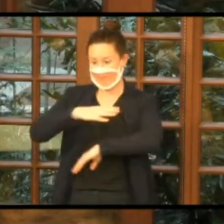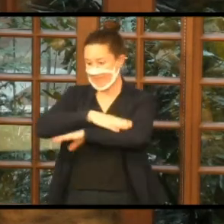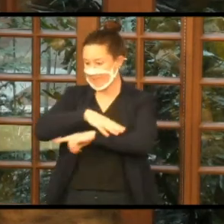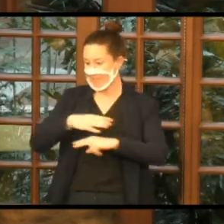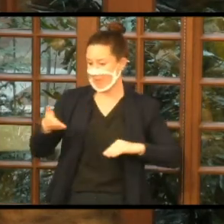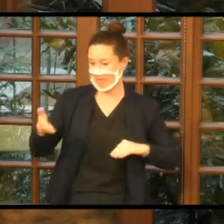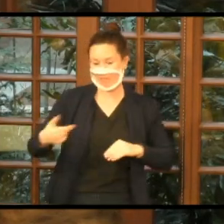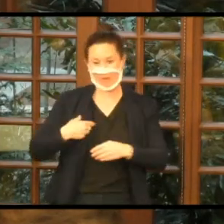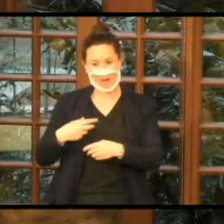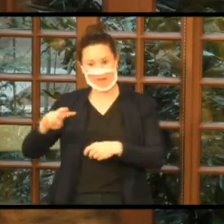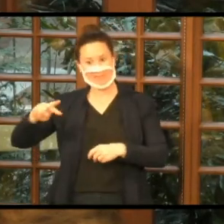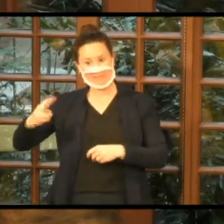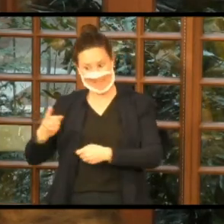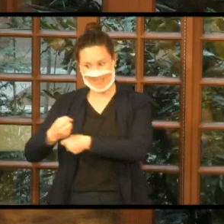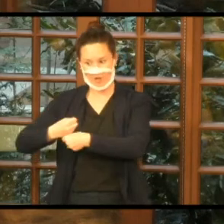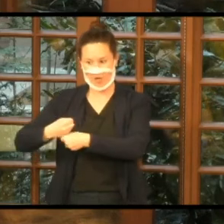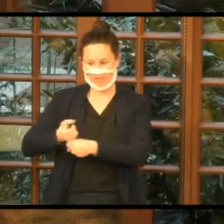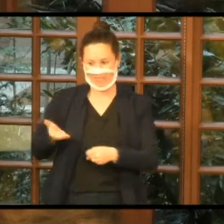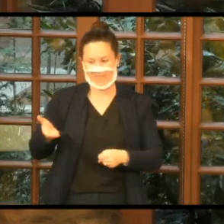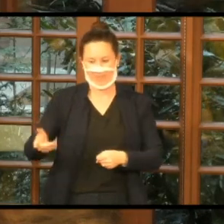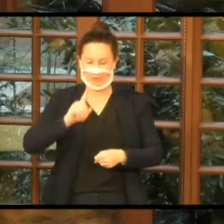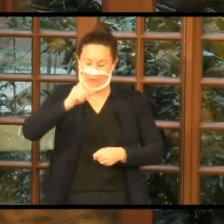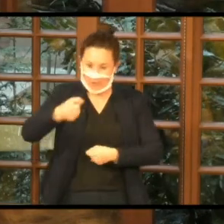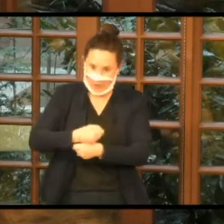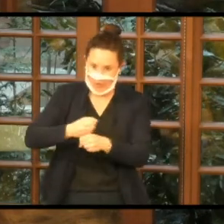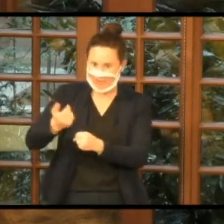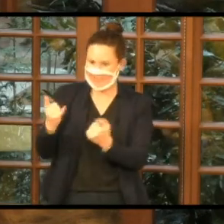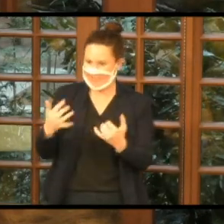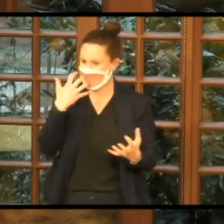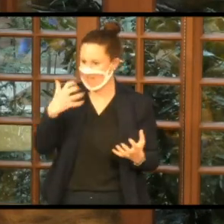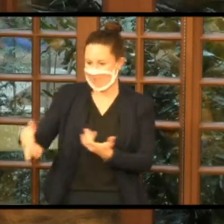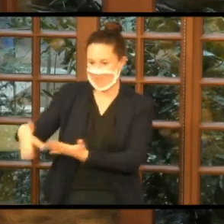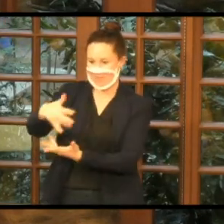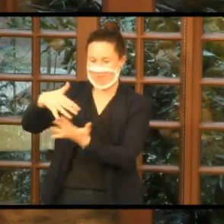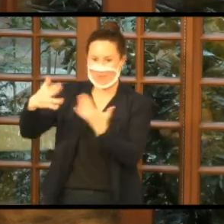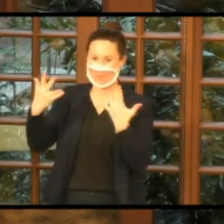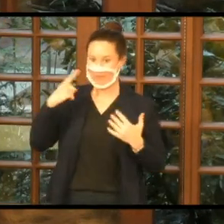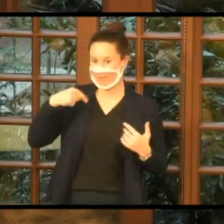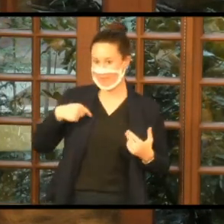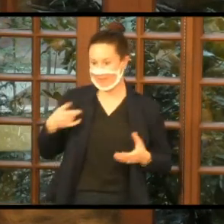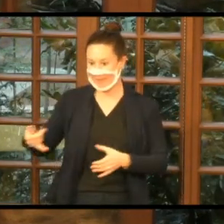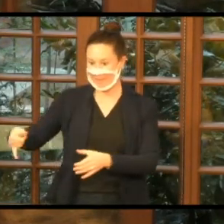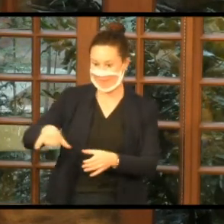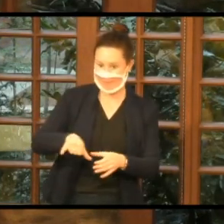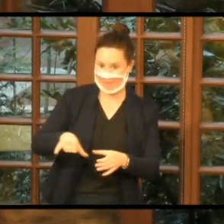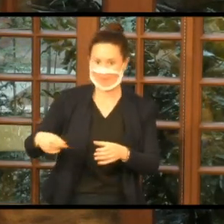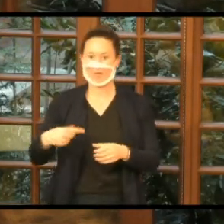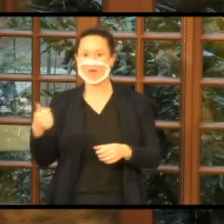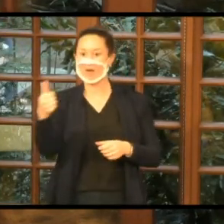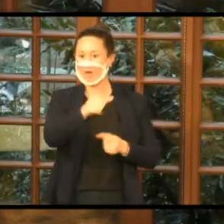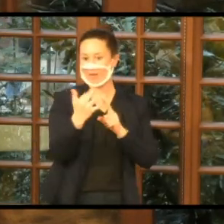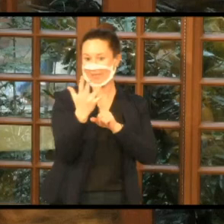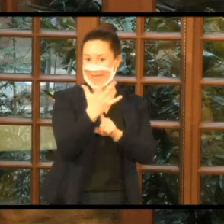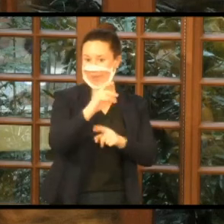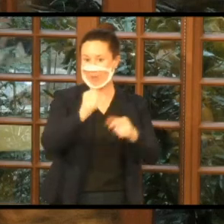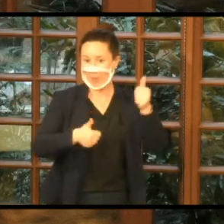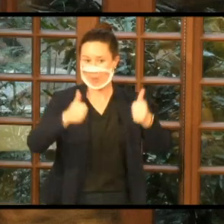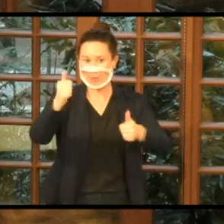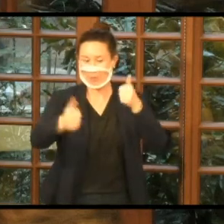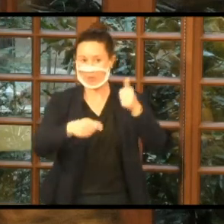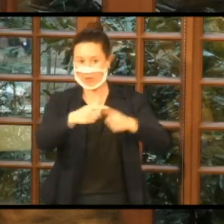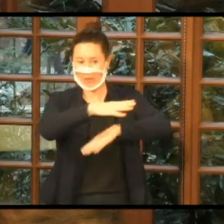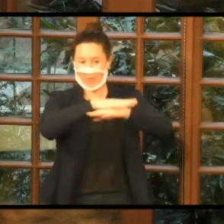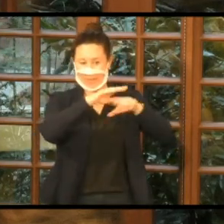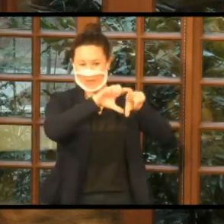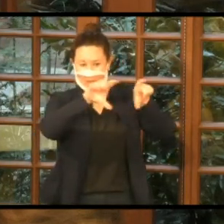of coffee, real coffee, still steaming and apparently waiting for me. There are empty candle holders on the mantel and a small Christmas tree